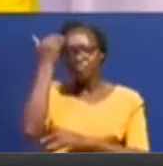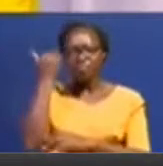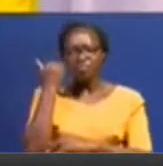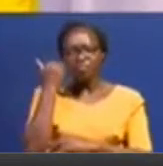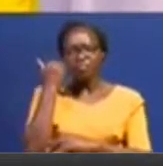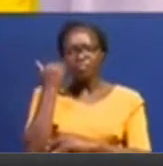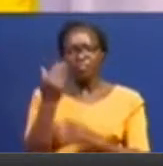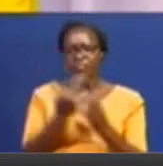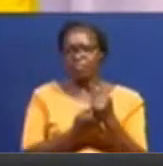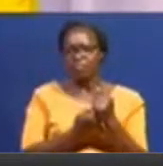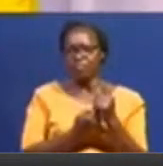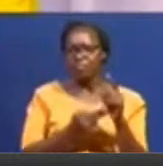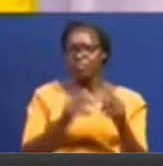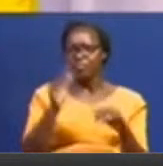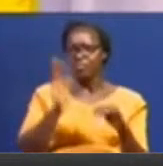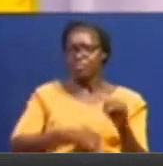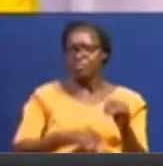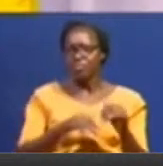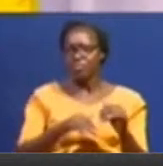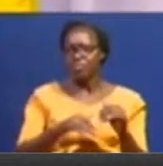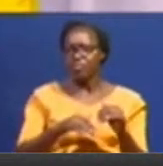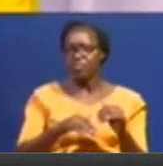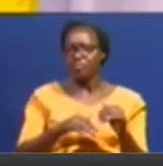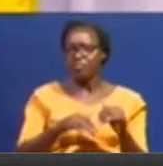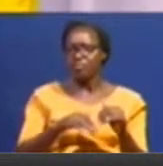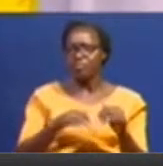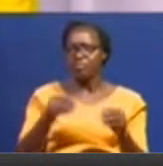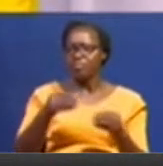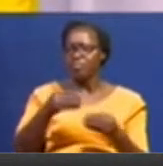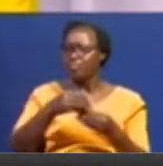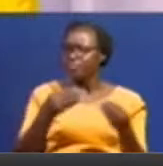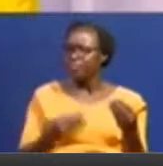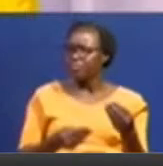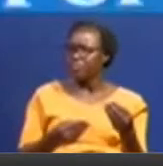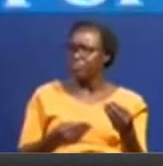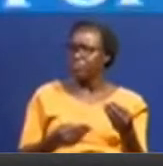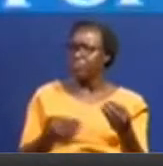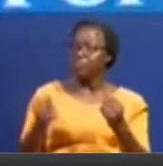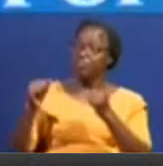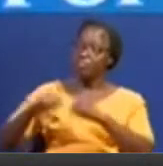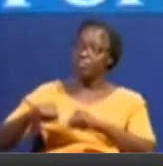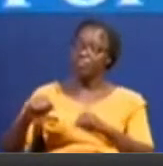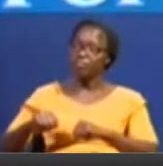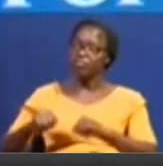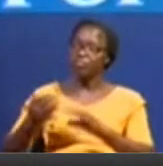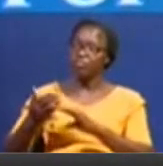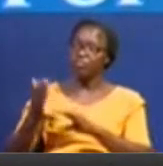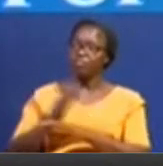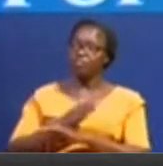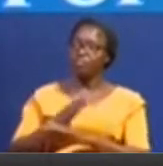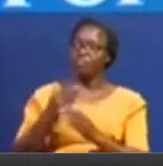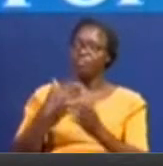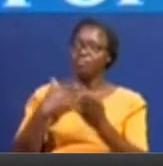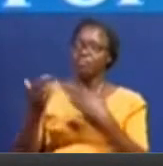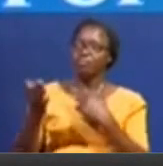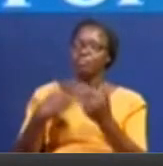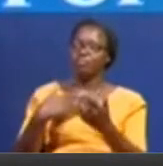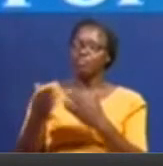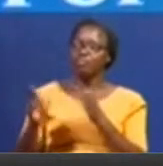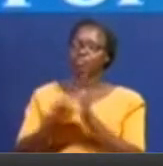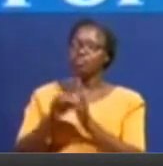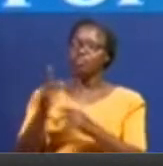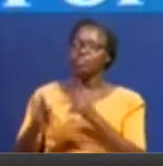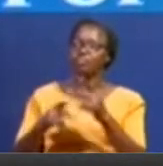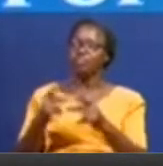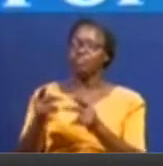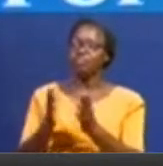your partner, other than a guarantee of a check? That was the agreement that was there, and this had nothing to do with the legal process.